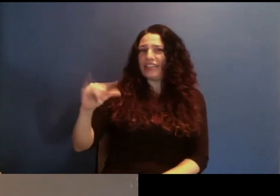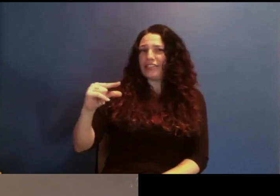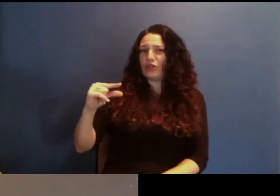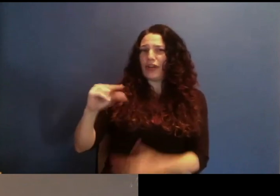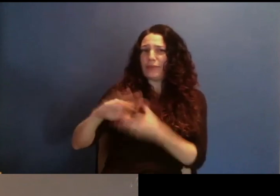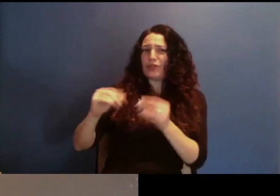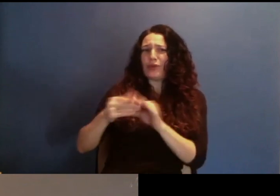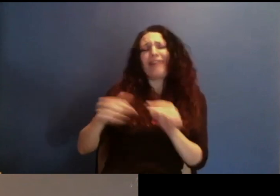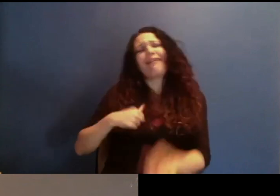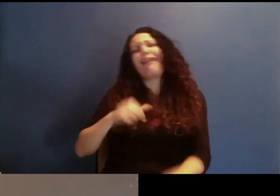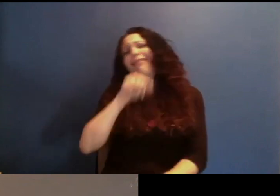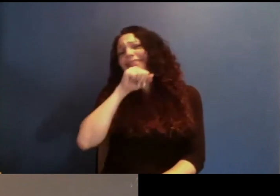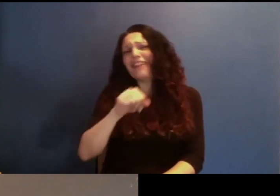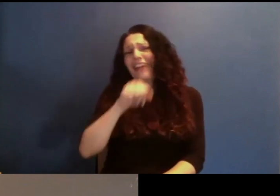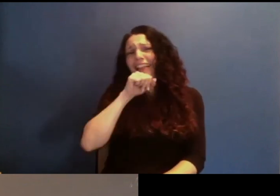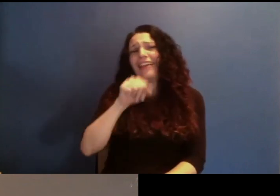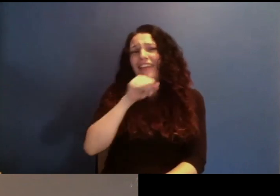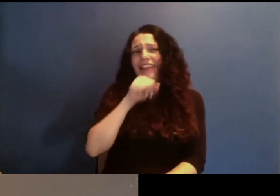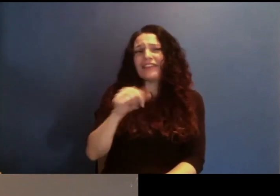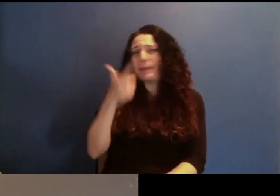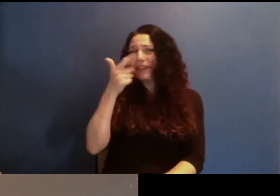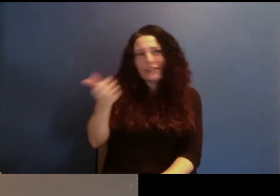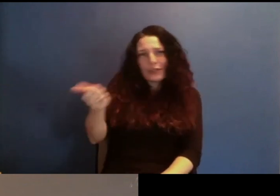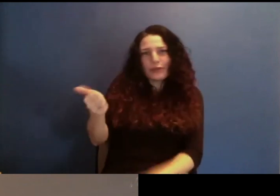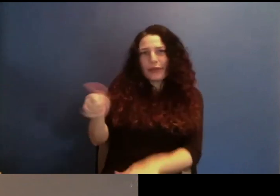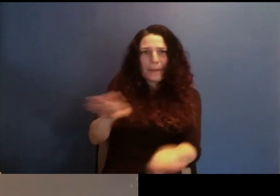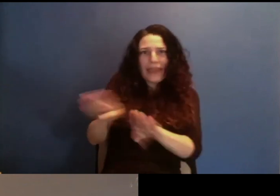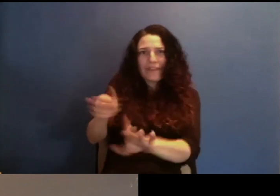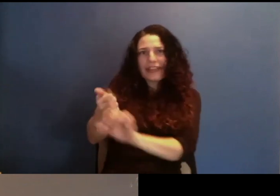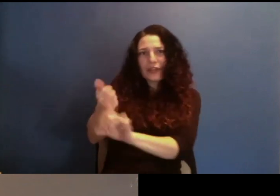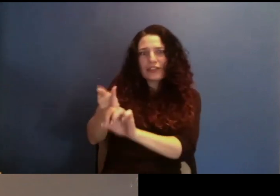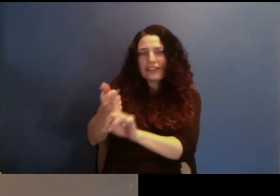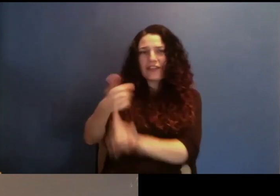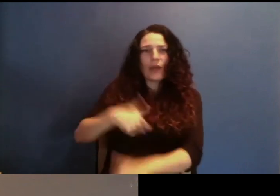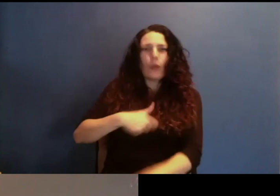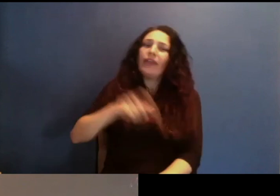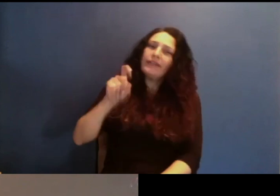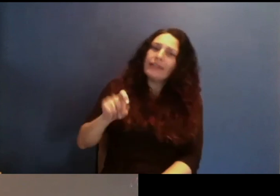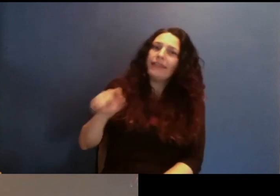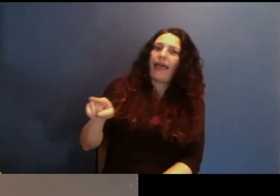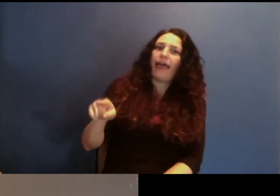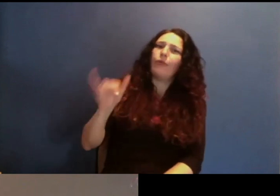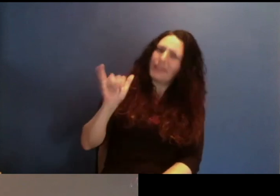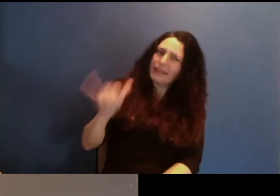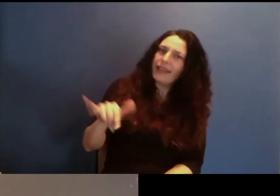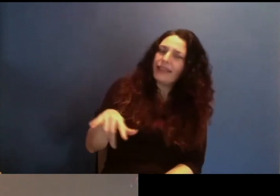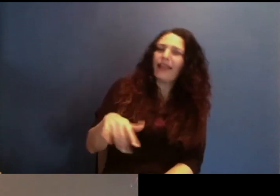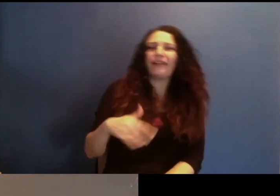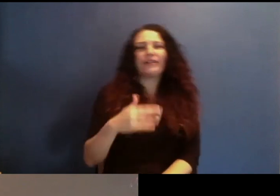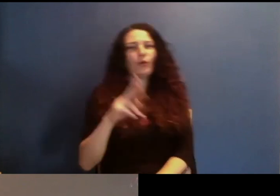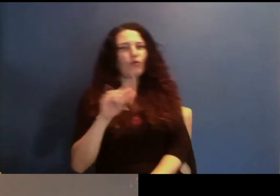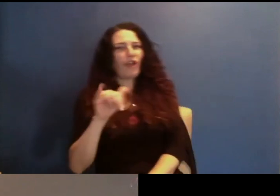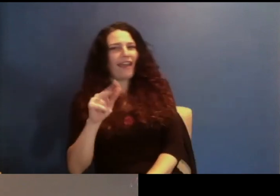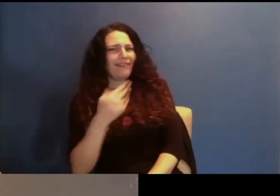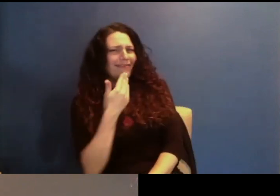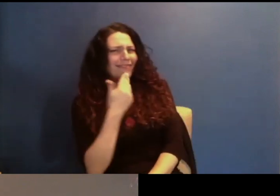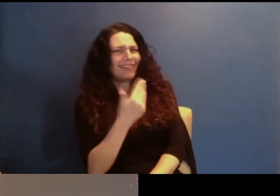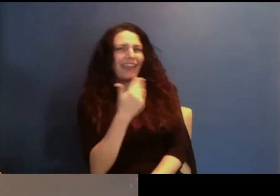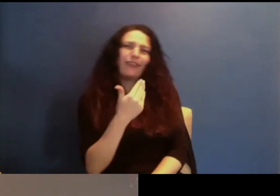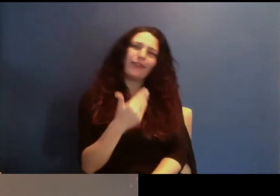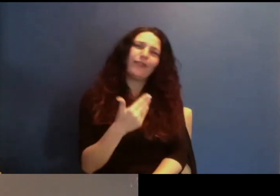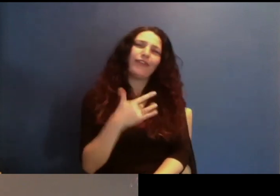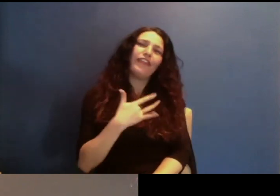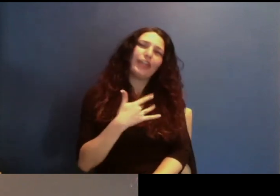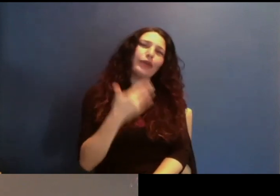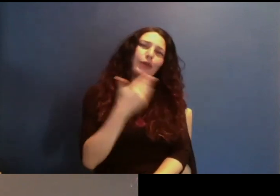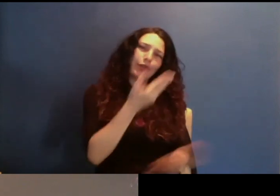love it because I'm just like, you're just yourself, and it's so much needed more than ever. Thank you. I really do it. Like, it makes me feel really good to hear that. I